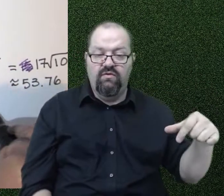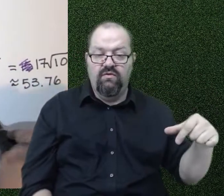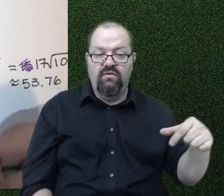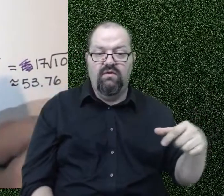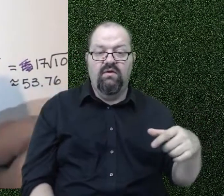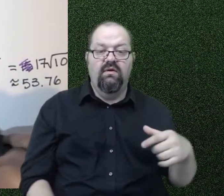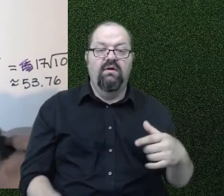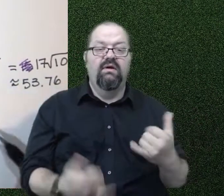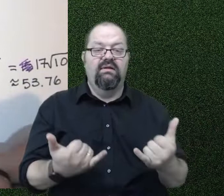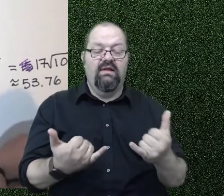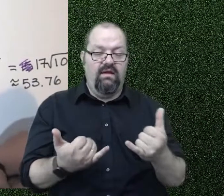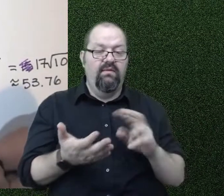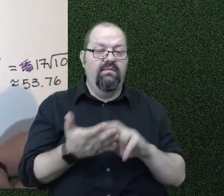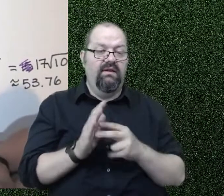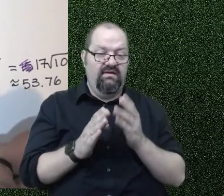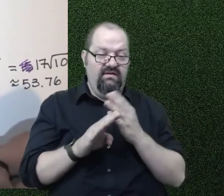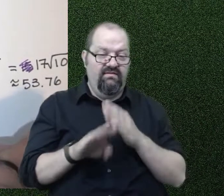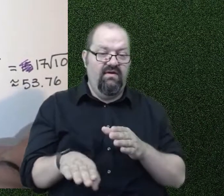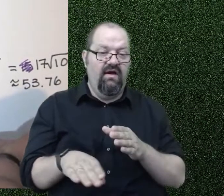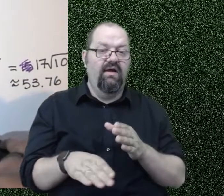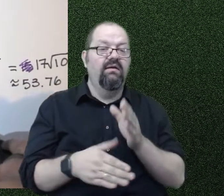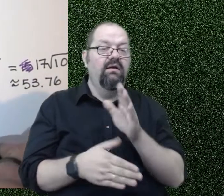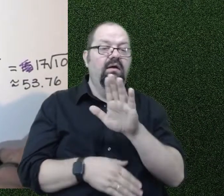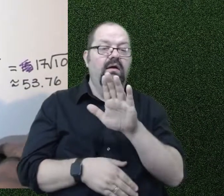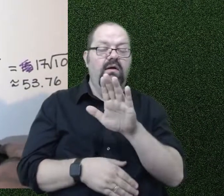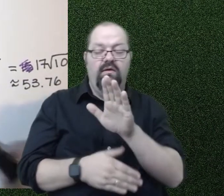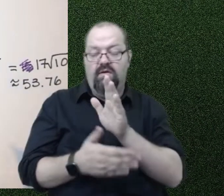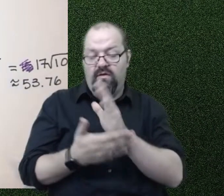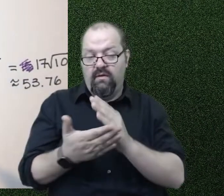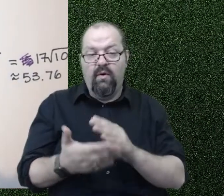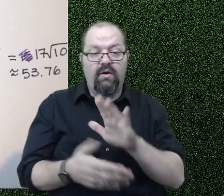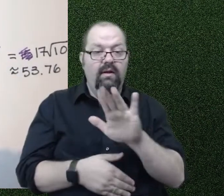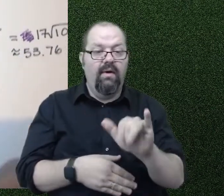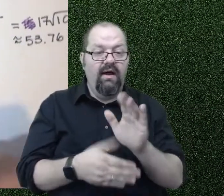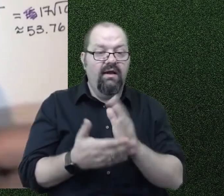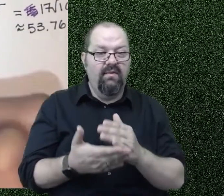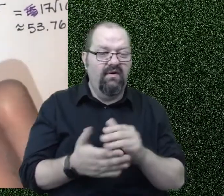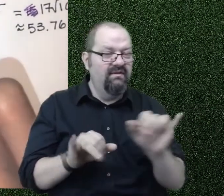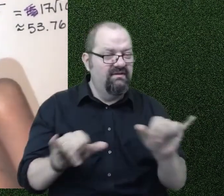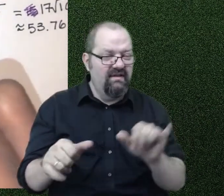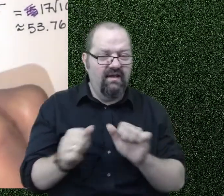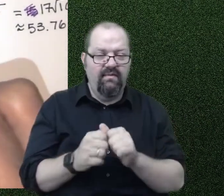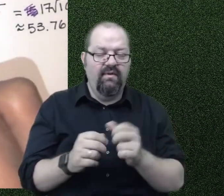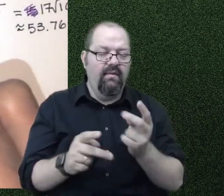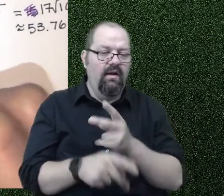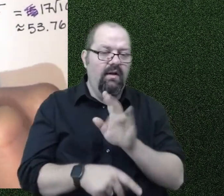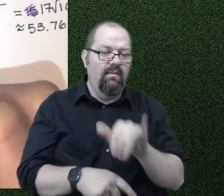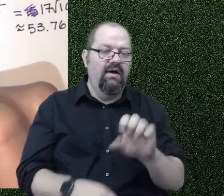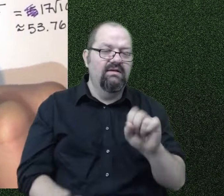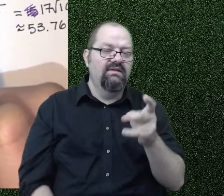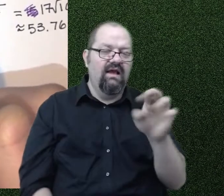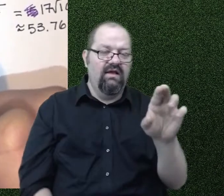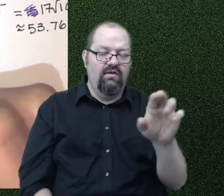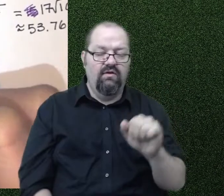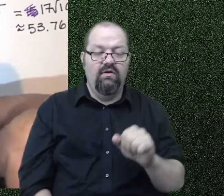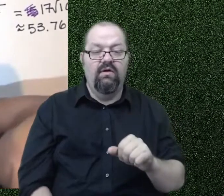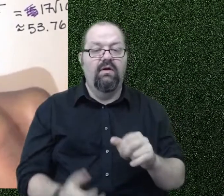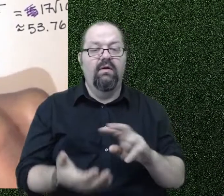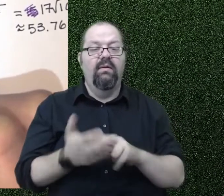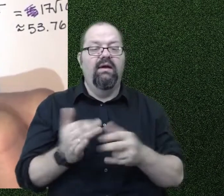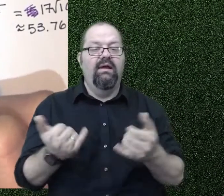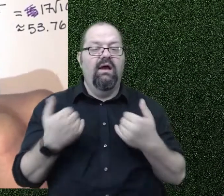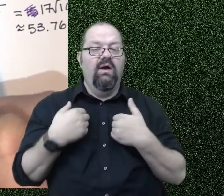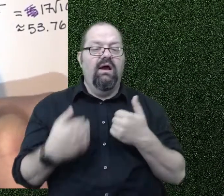I'm dividing, divide component by component, just like when you're multiplying by a scalar. We end up with